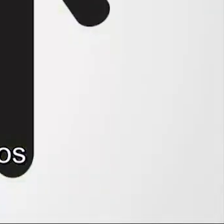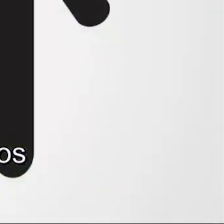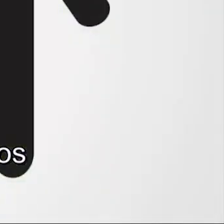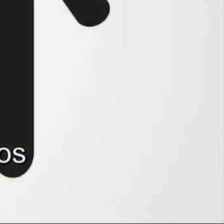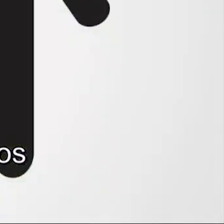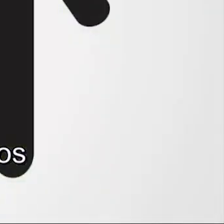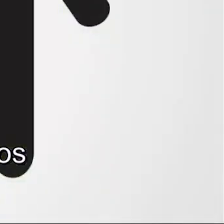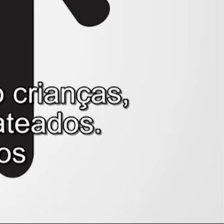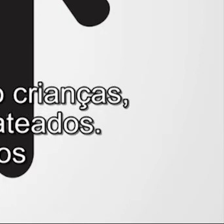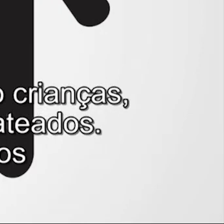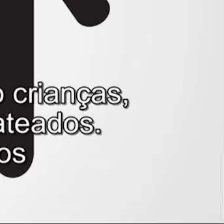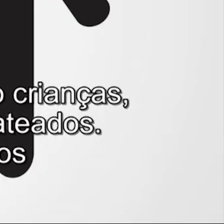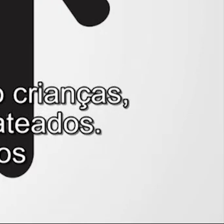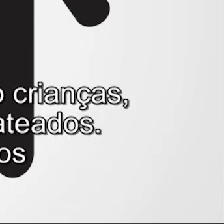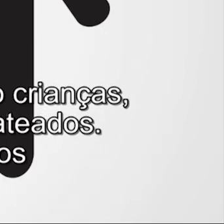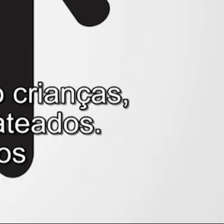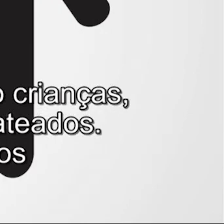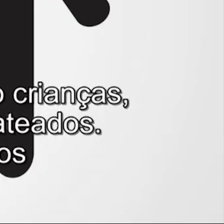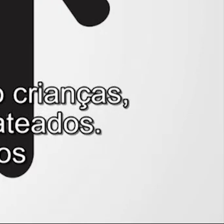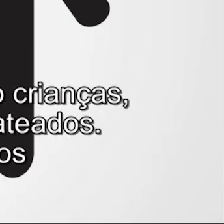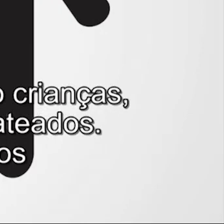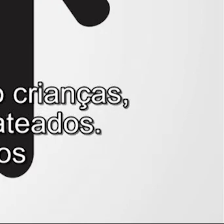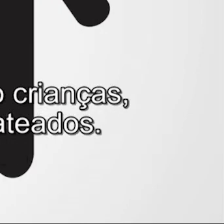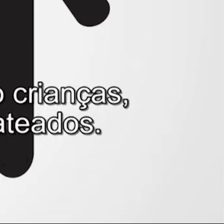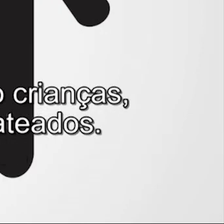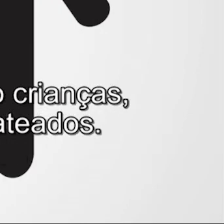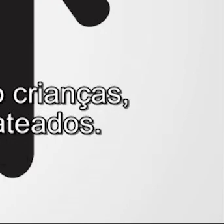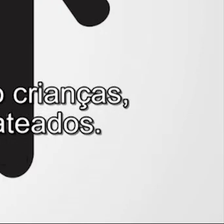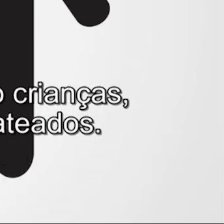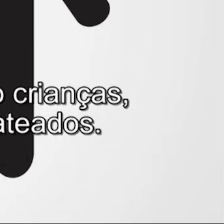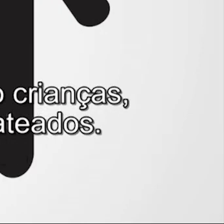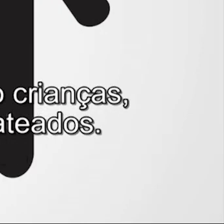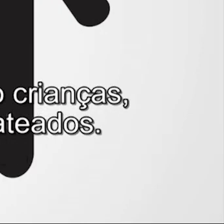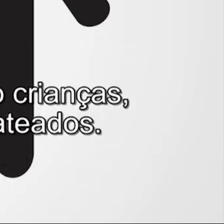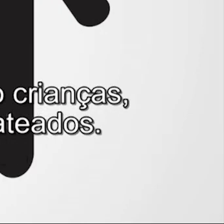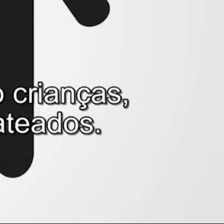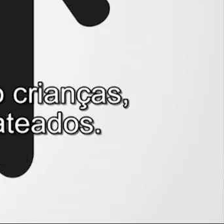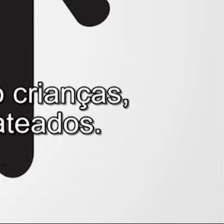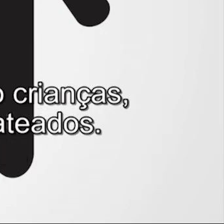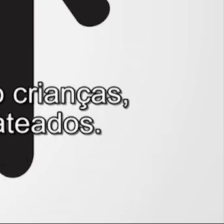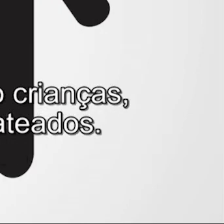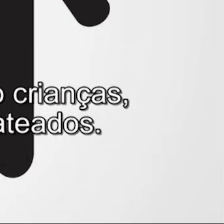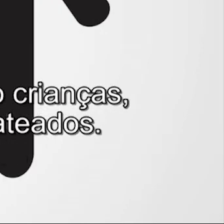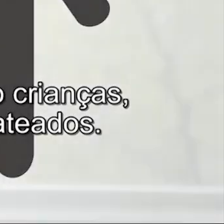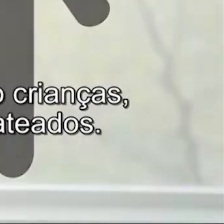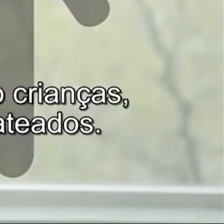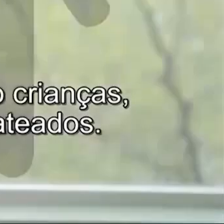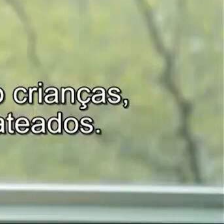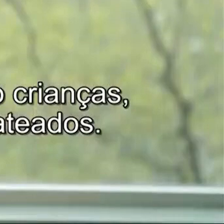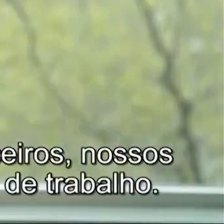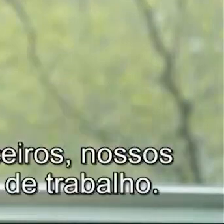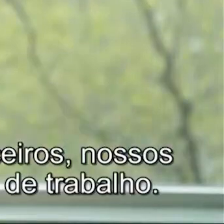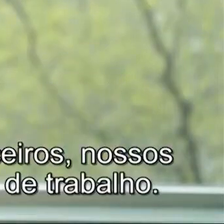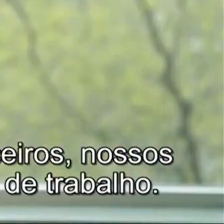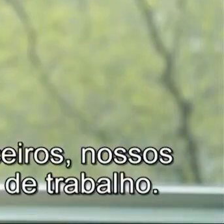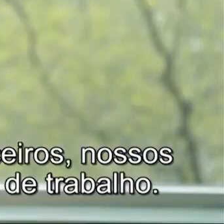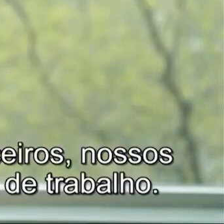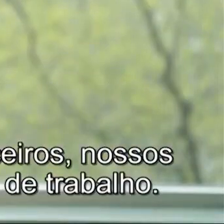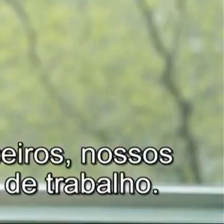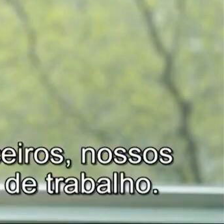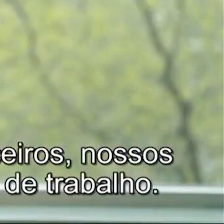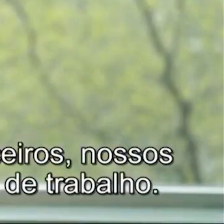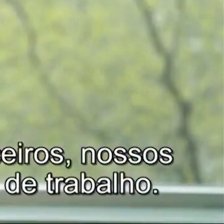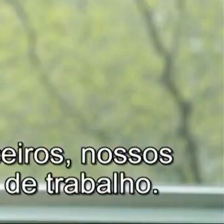friends. We learn very quickly as children what makes our parents happy or upset. We run experiments